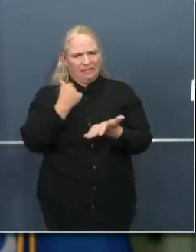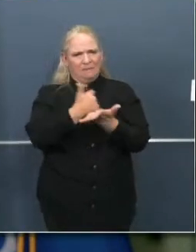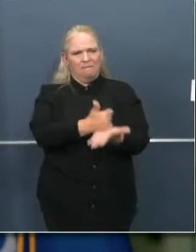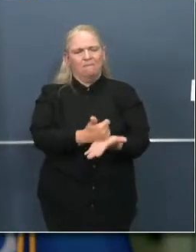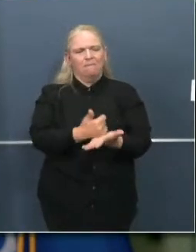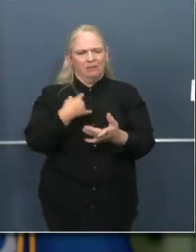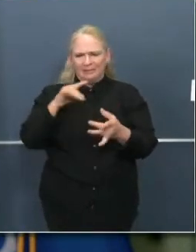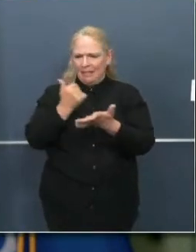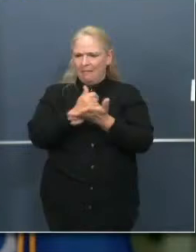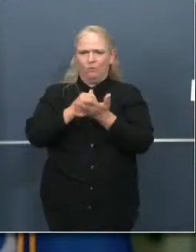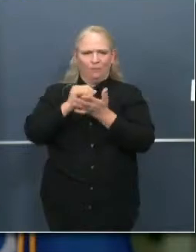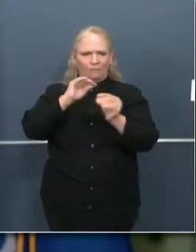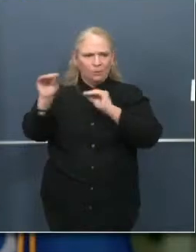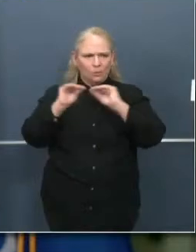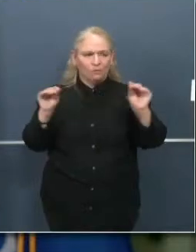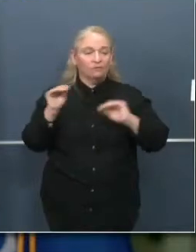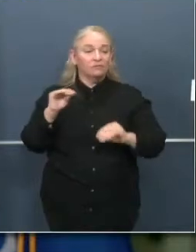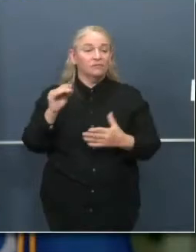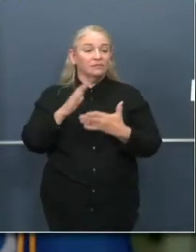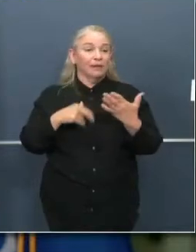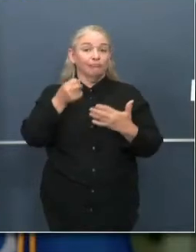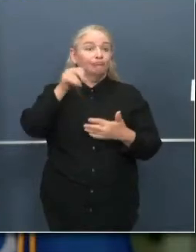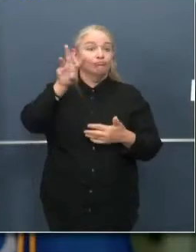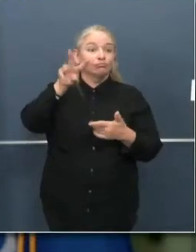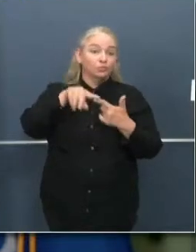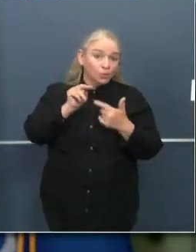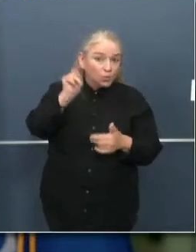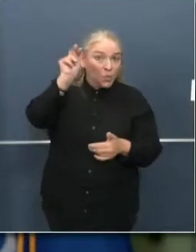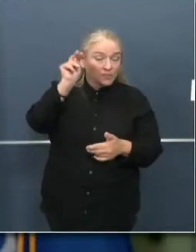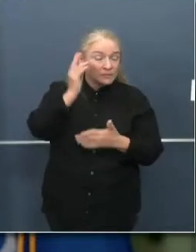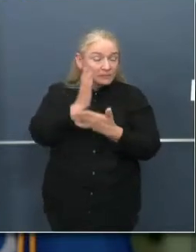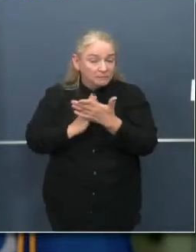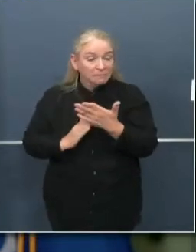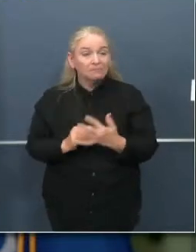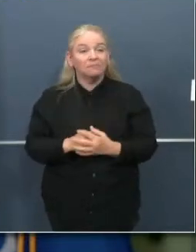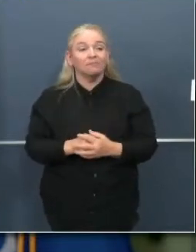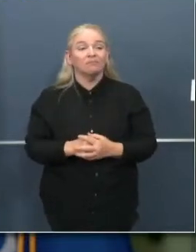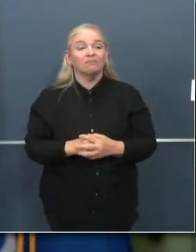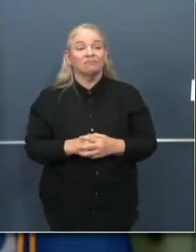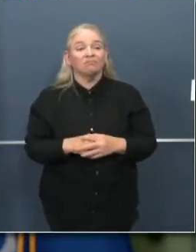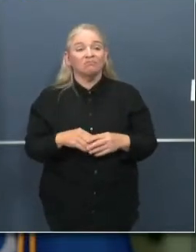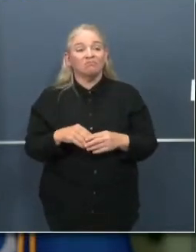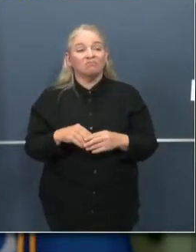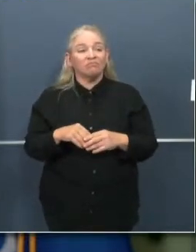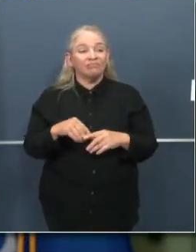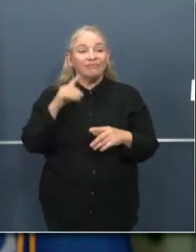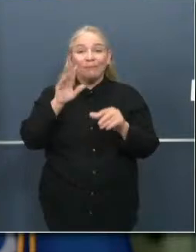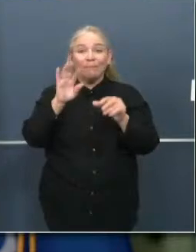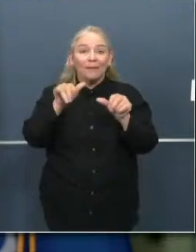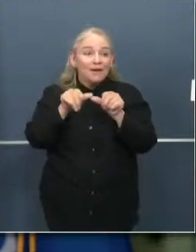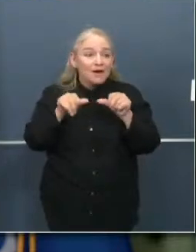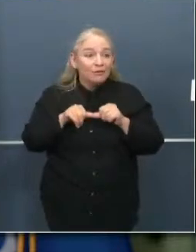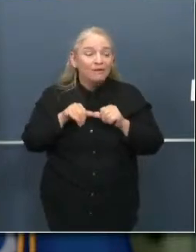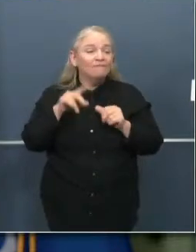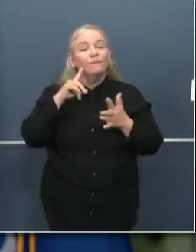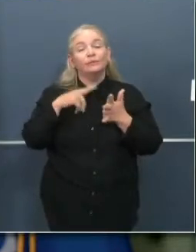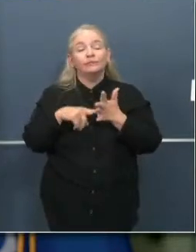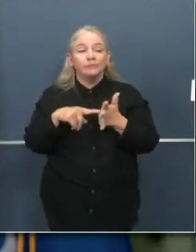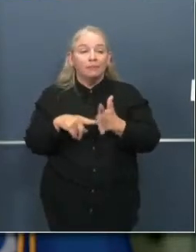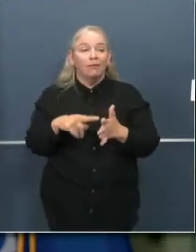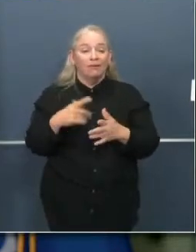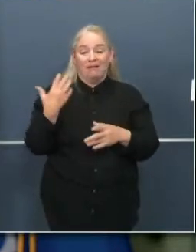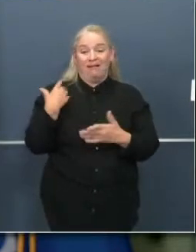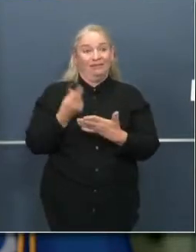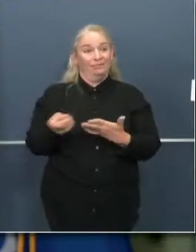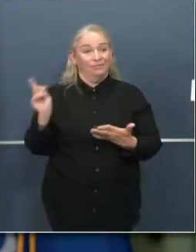Bay Area, as an example, over the last week from that county. And so it's about collaboration, it's about sharing,